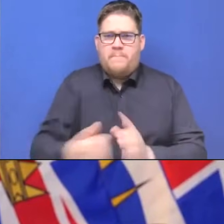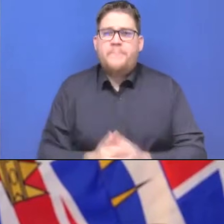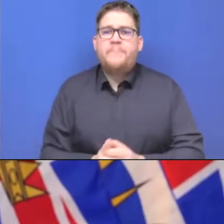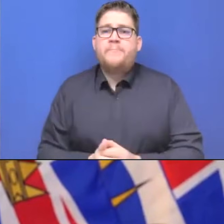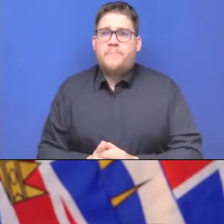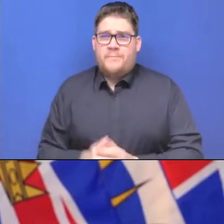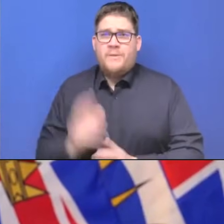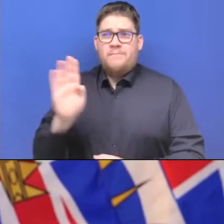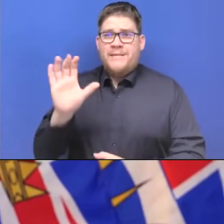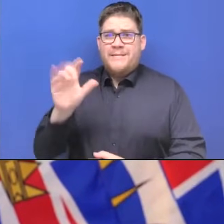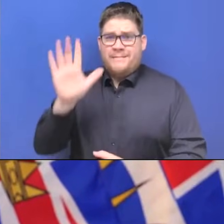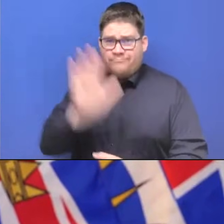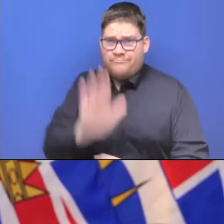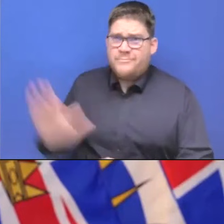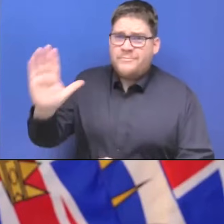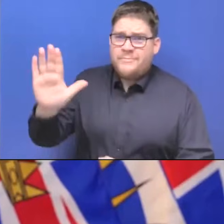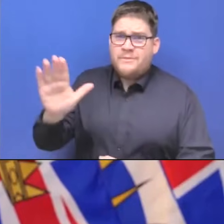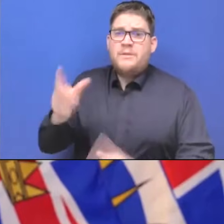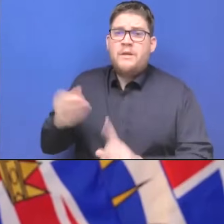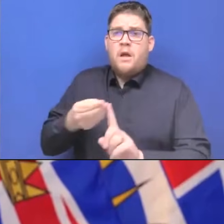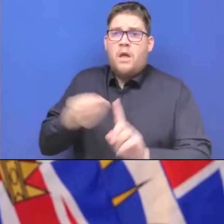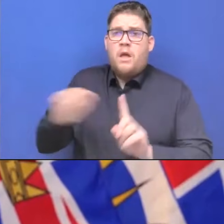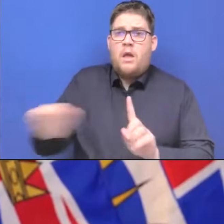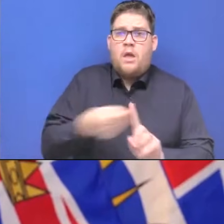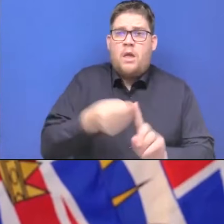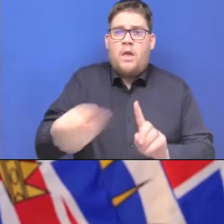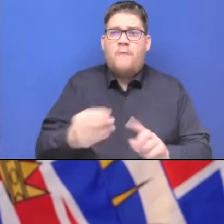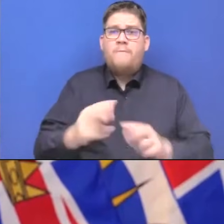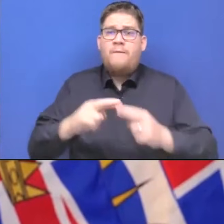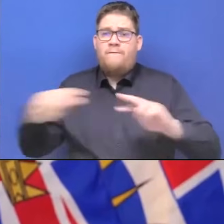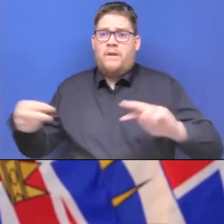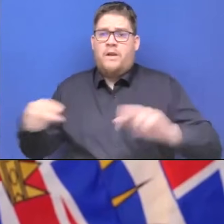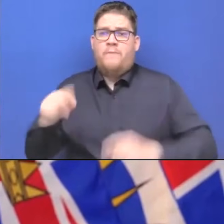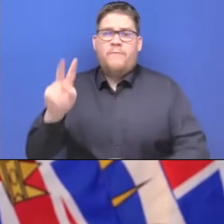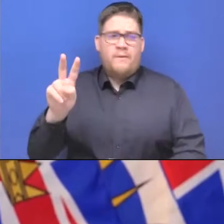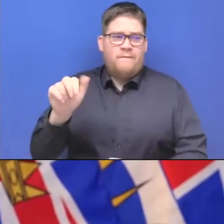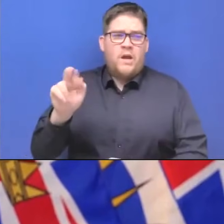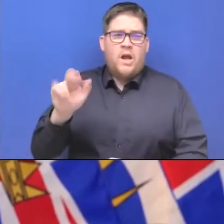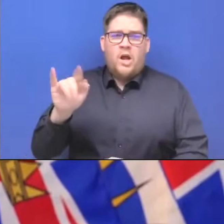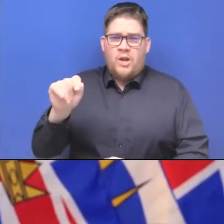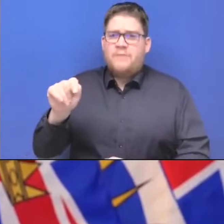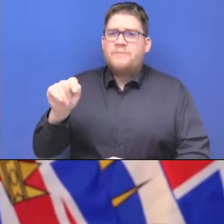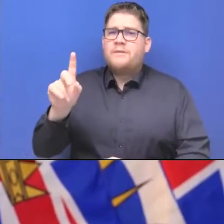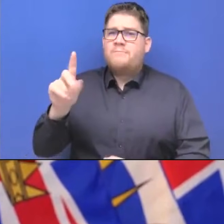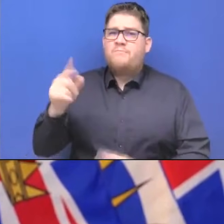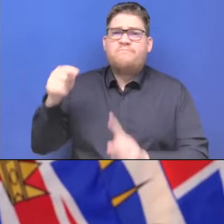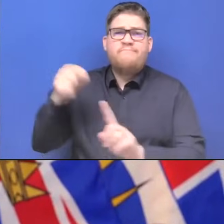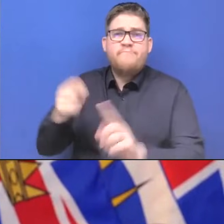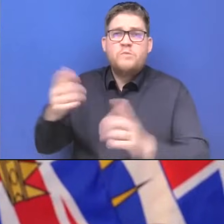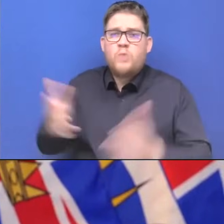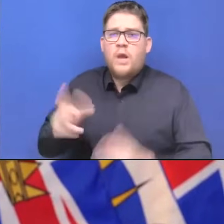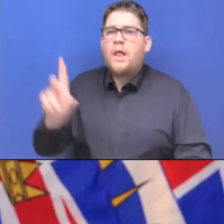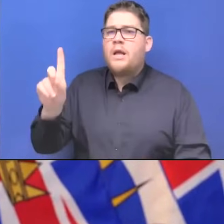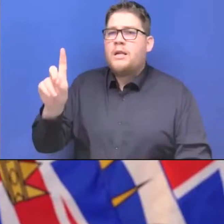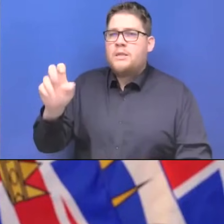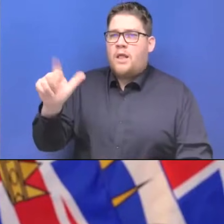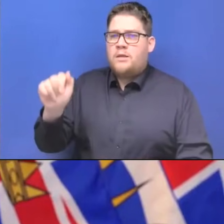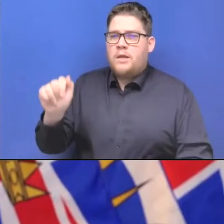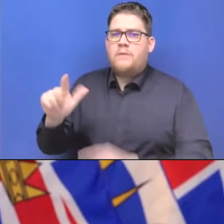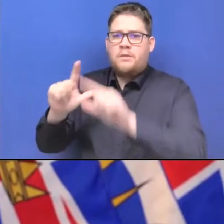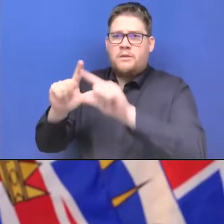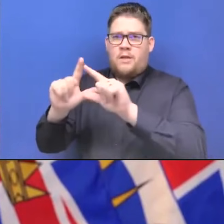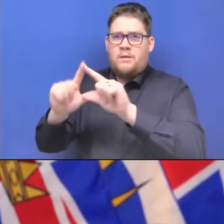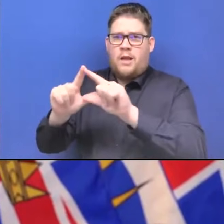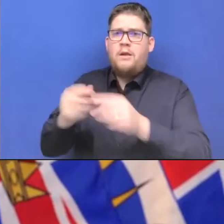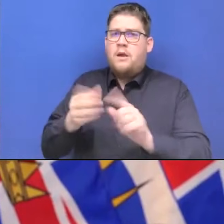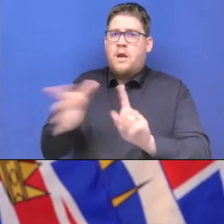is causing, that transmits much more easily and is leading to infections very quickly in